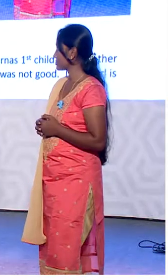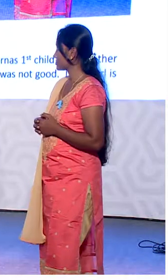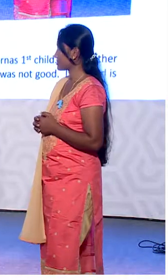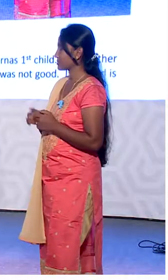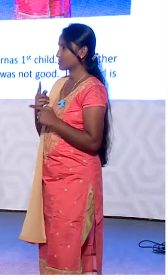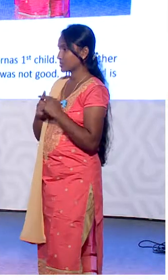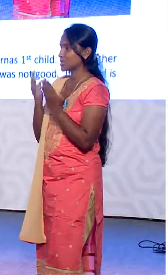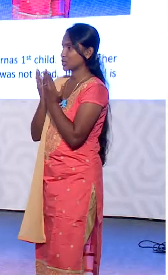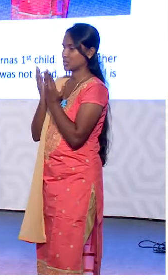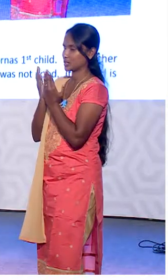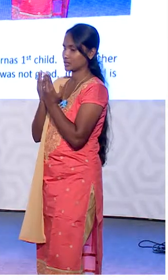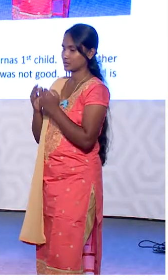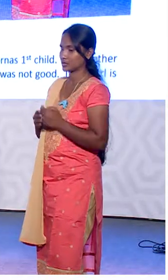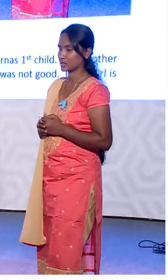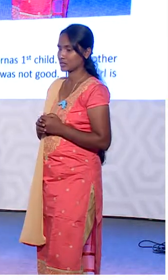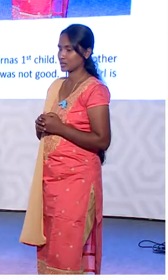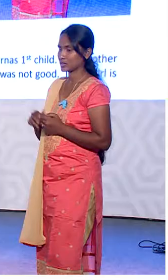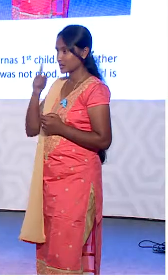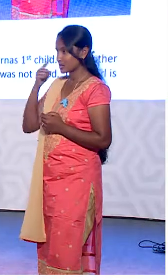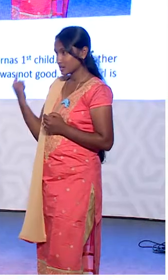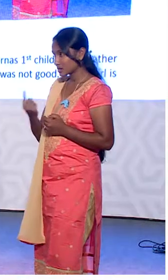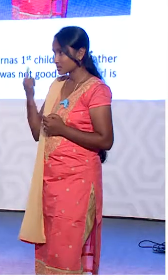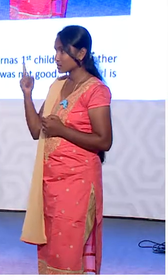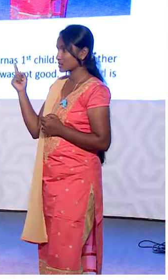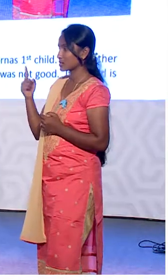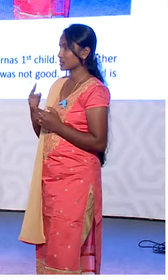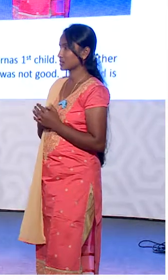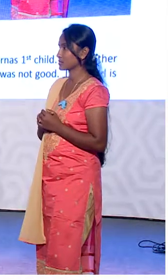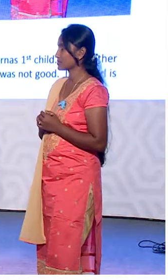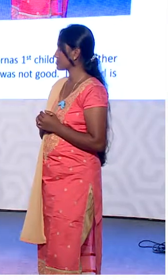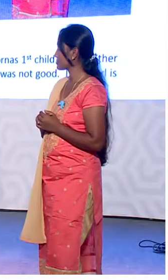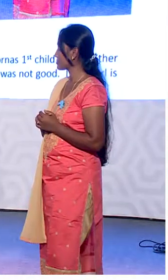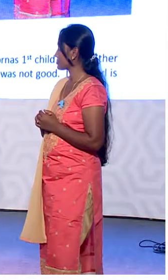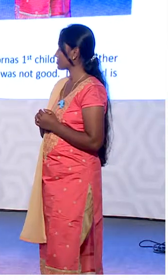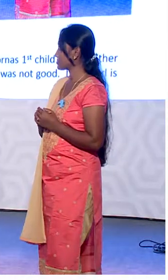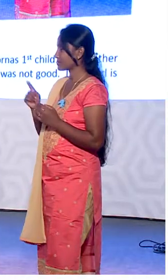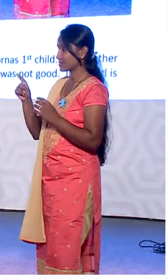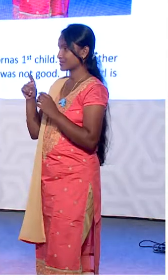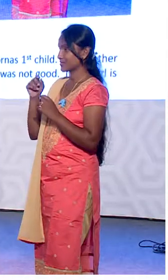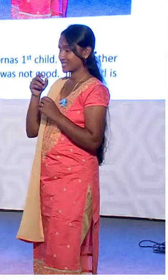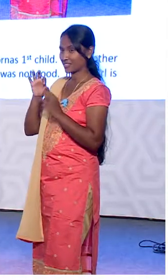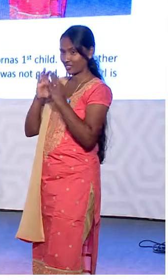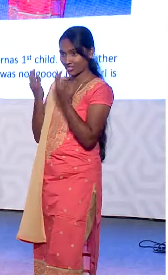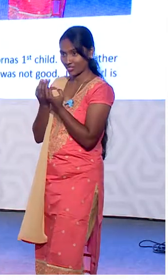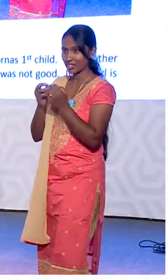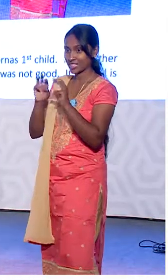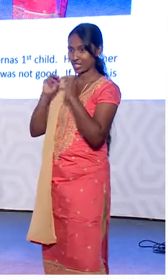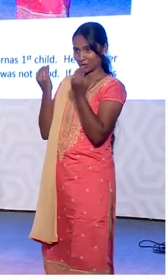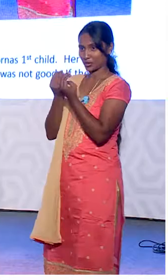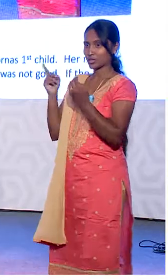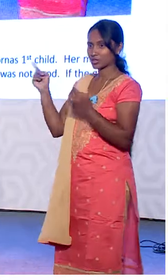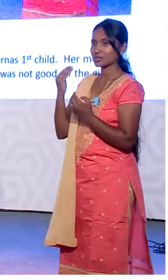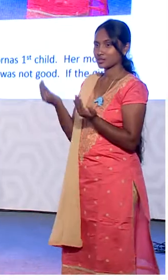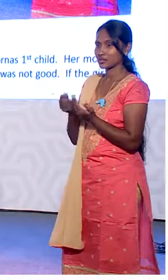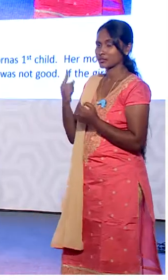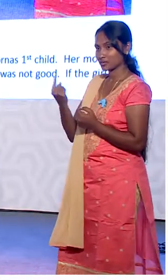education. I am the only girl in that community from that age, from that generation, who was